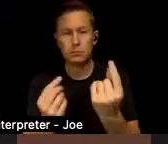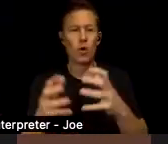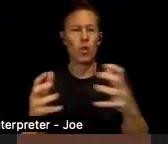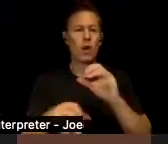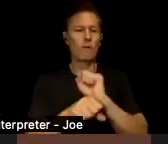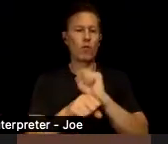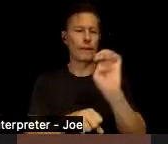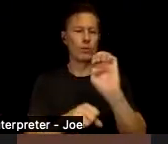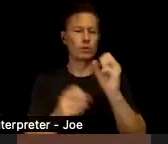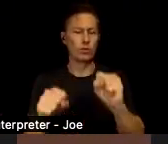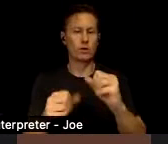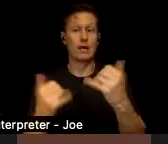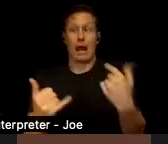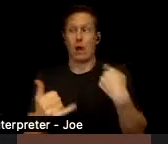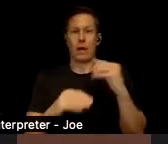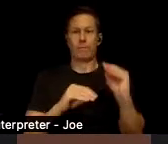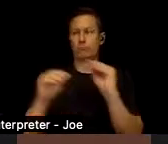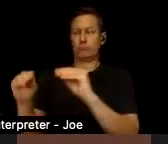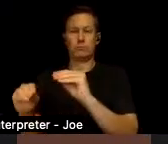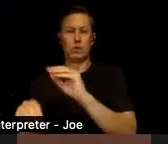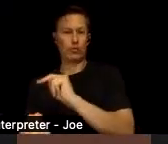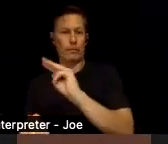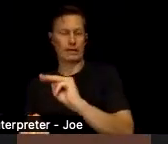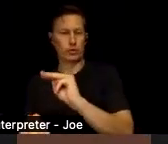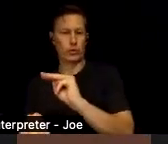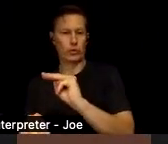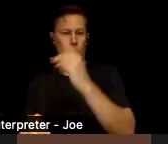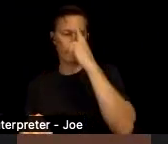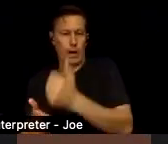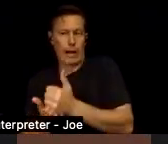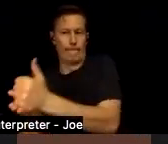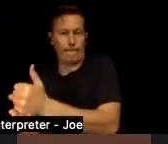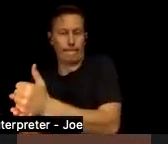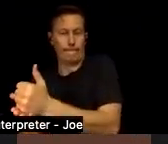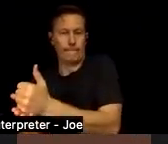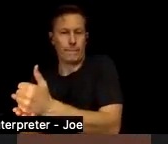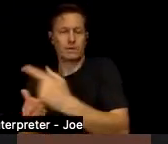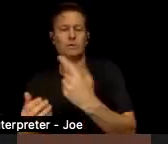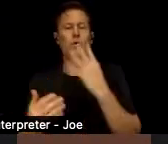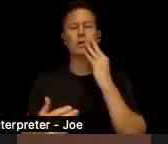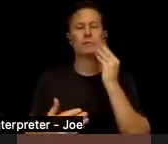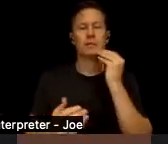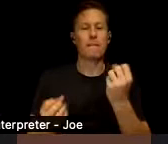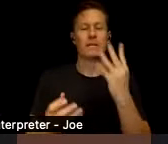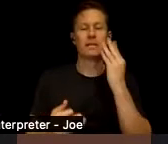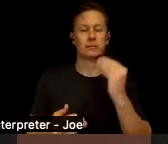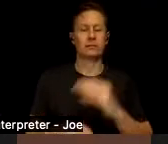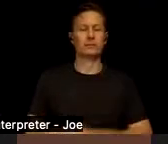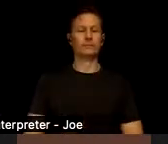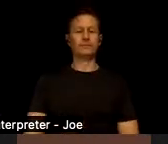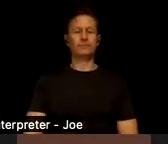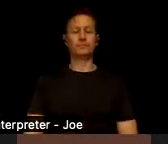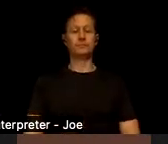time, helping New Mexico out. So we have quite a bit of experience in managing these types of incidents. The other side to it is the